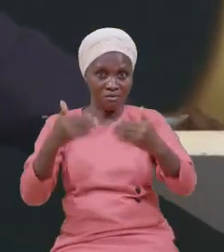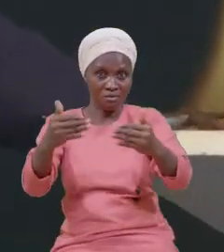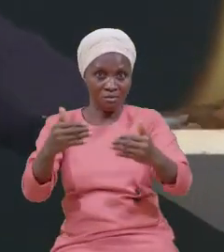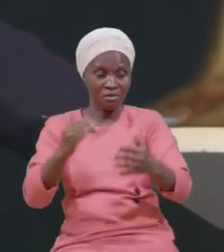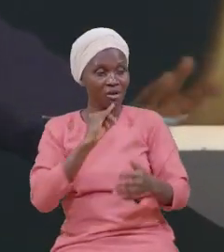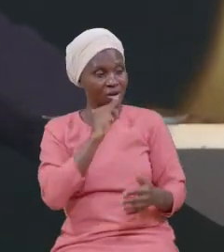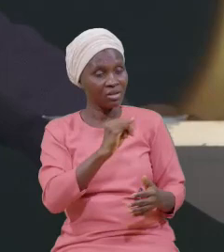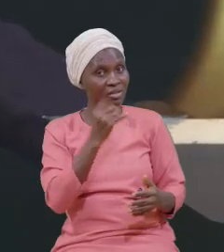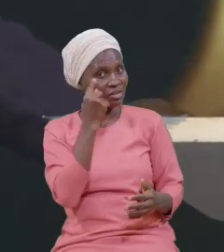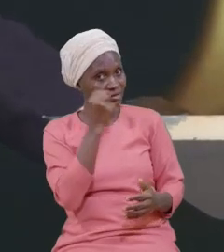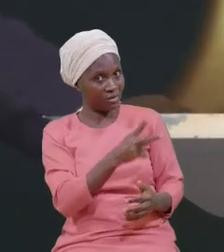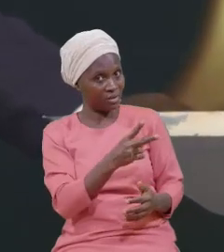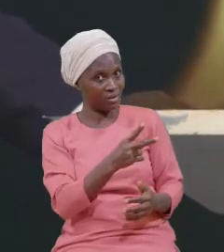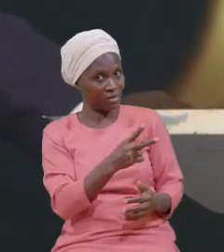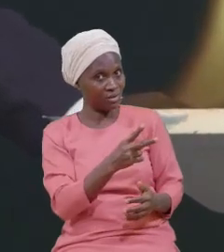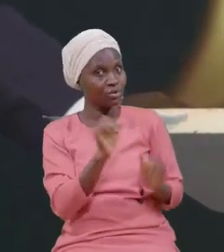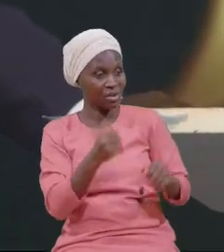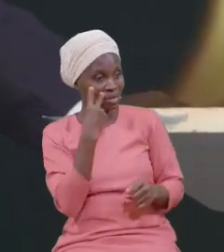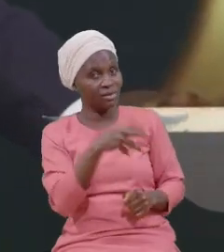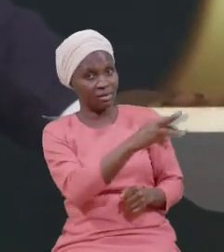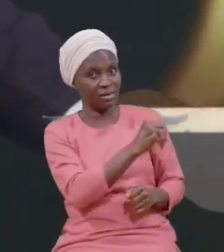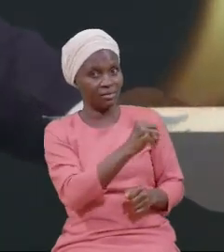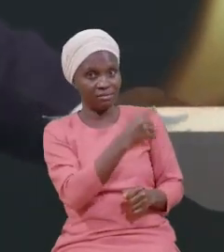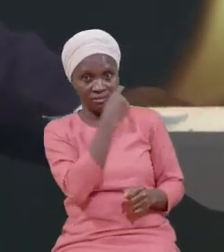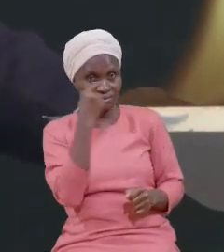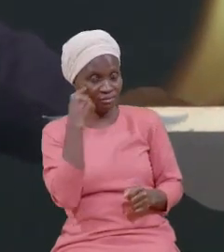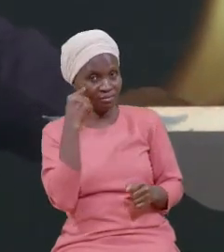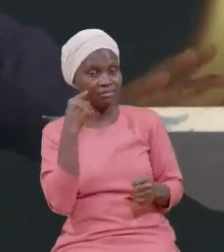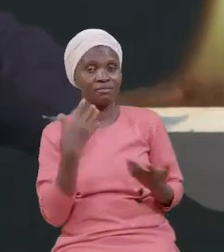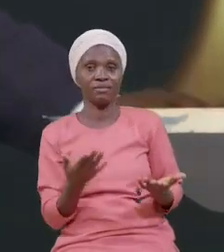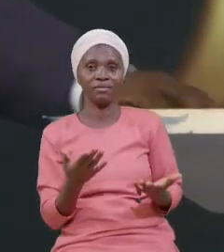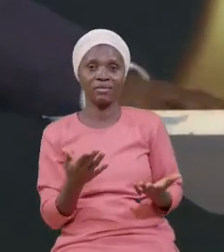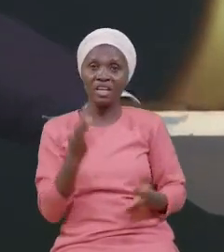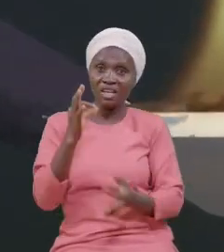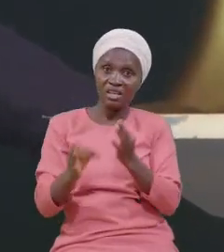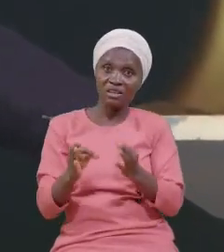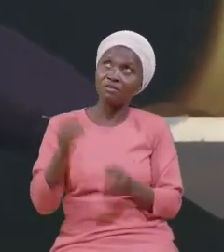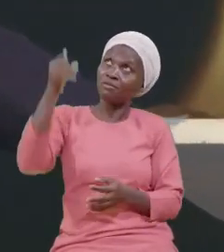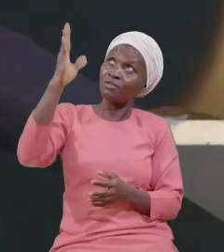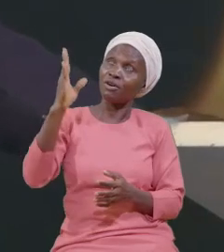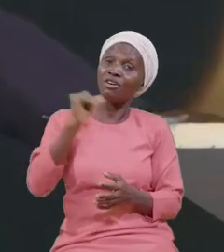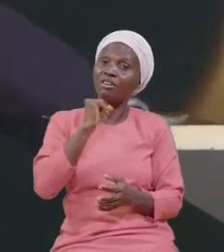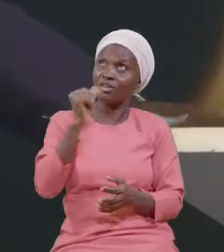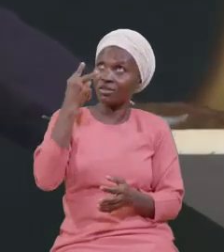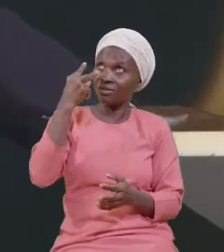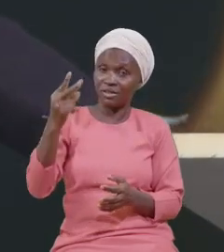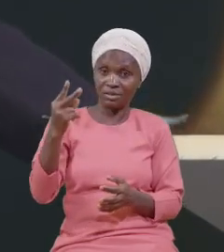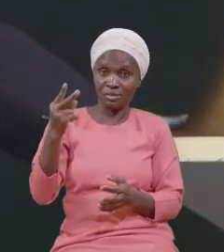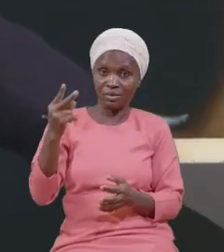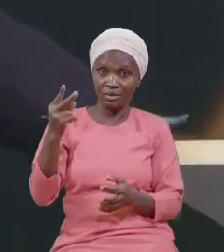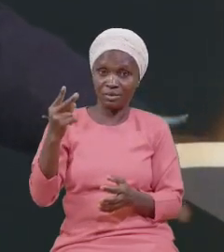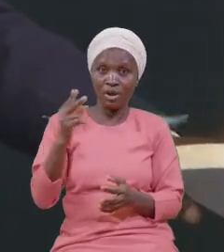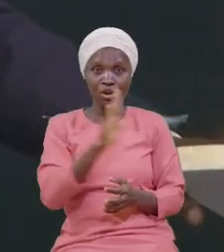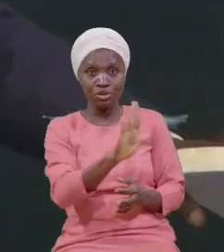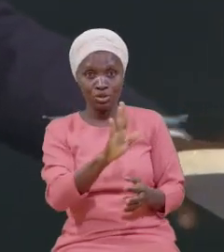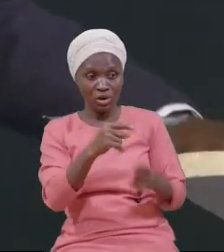God is invisible, and your enemy is visible, you concentrate